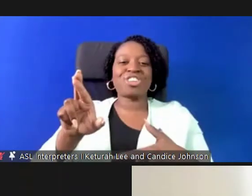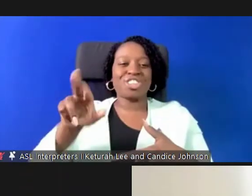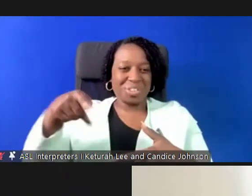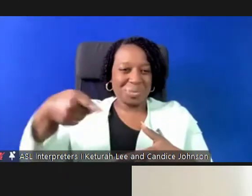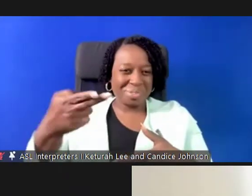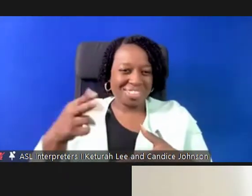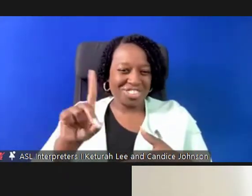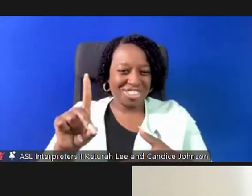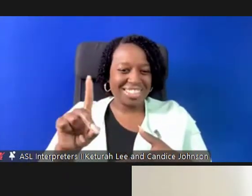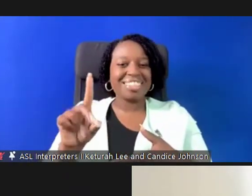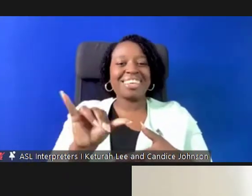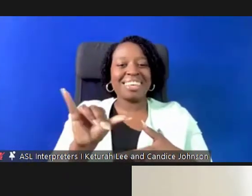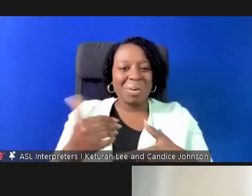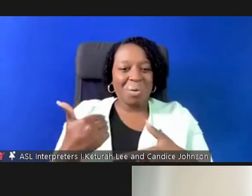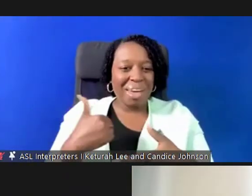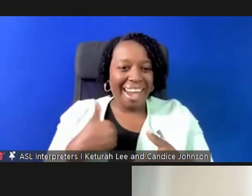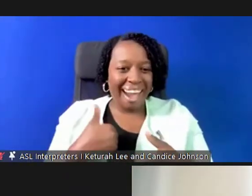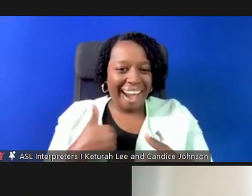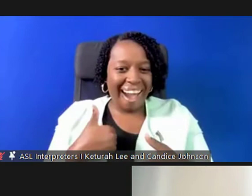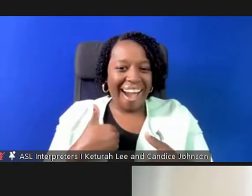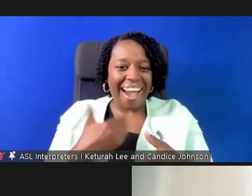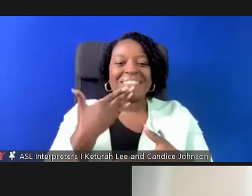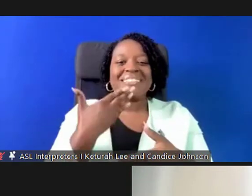So with this